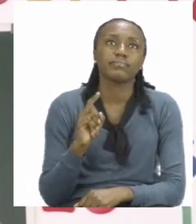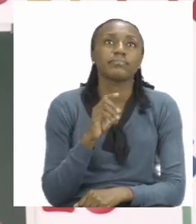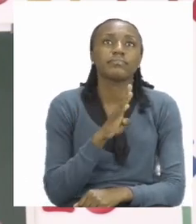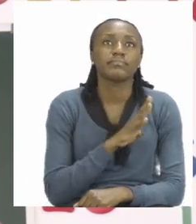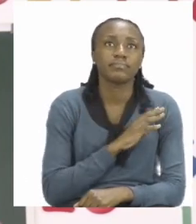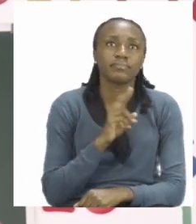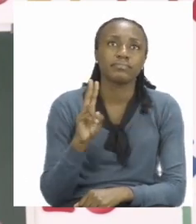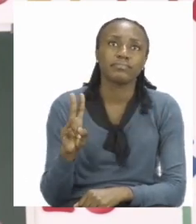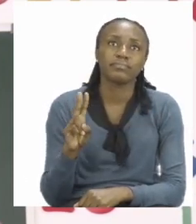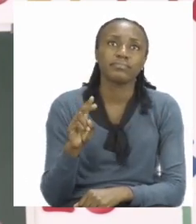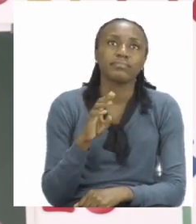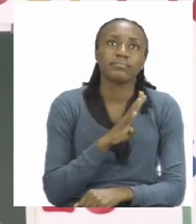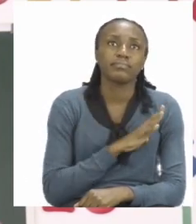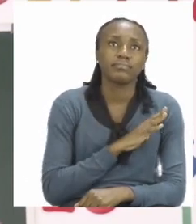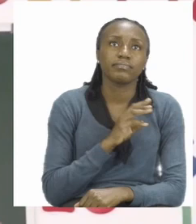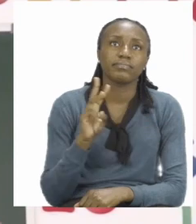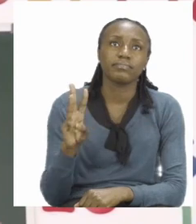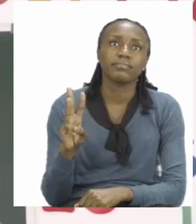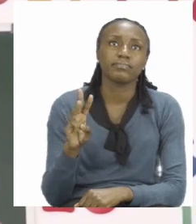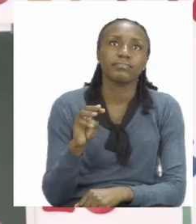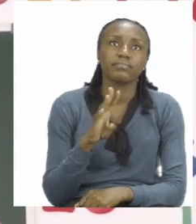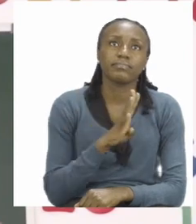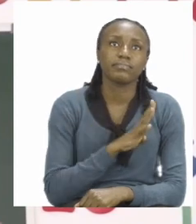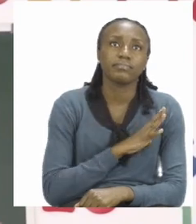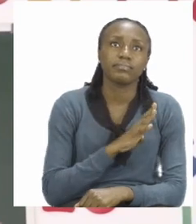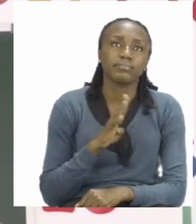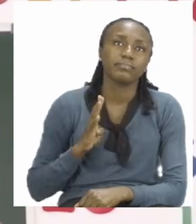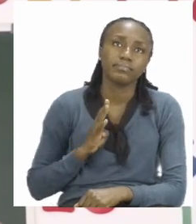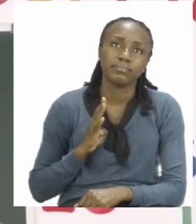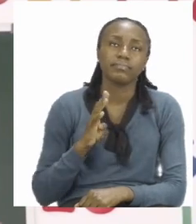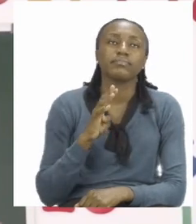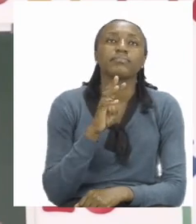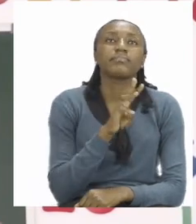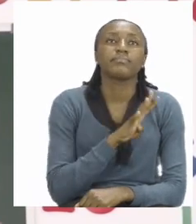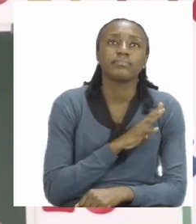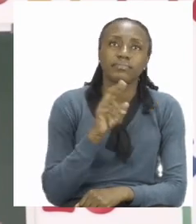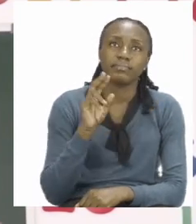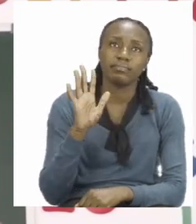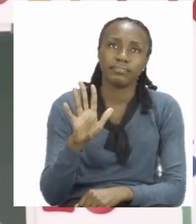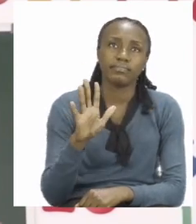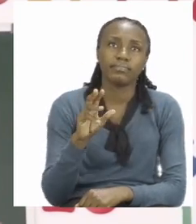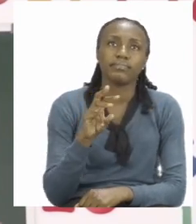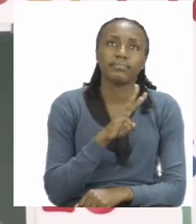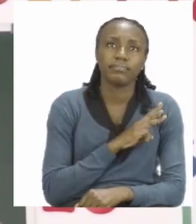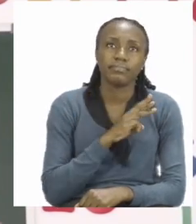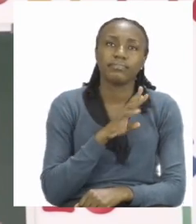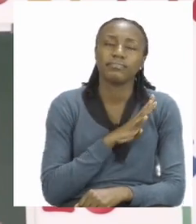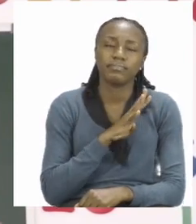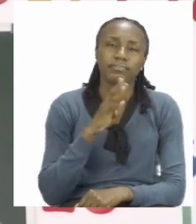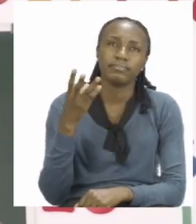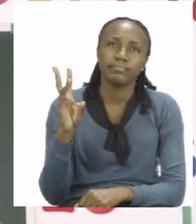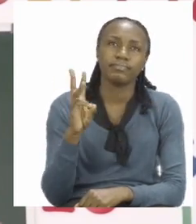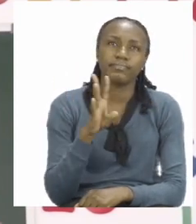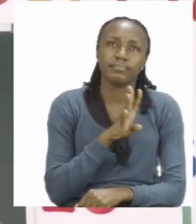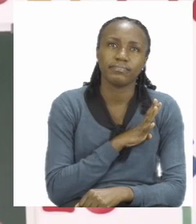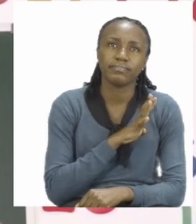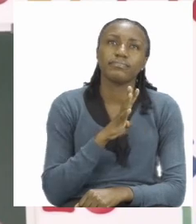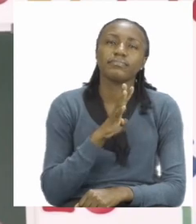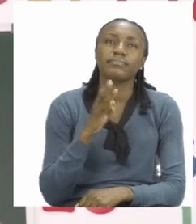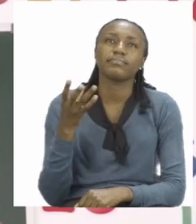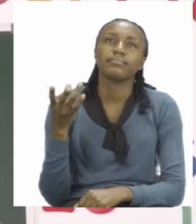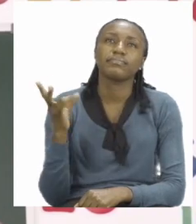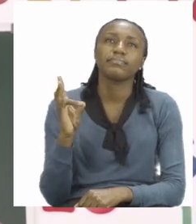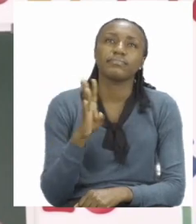41, 42, 43, 44, 45, 46,